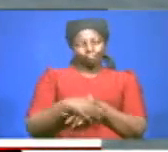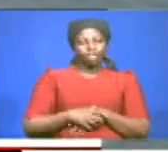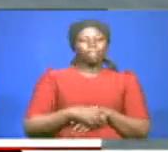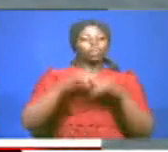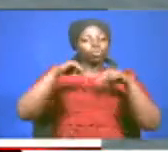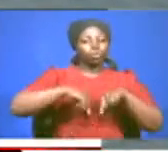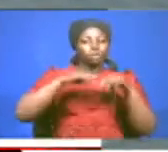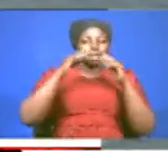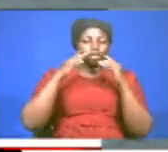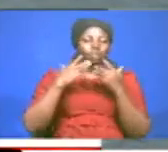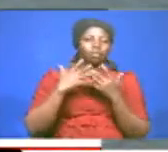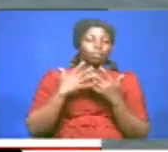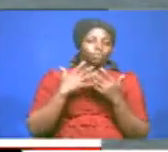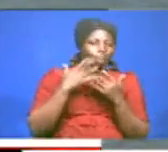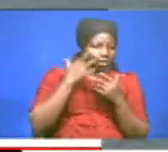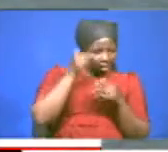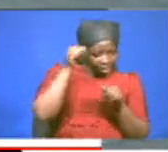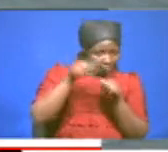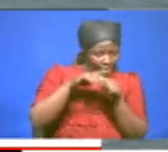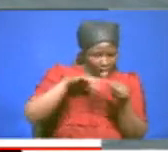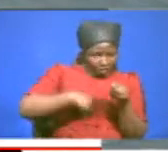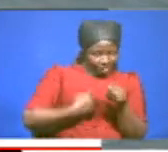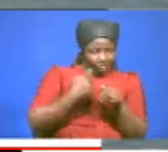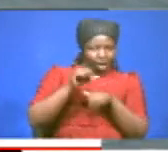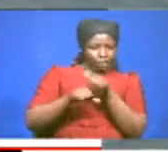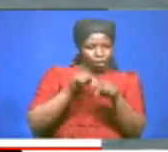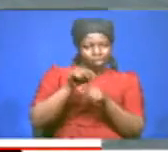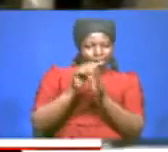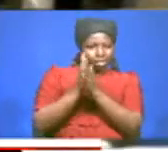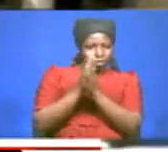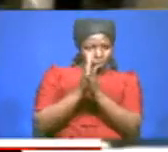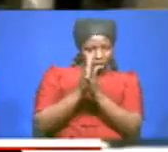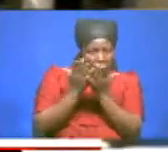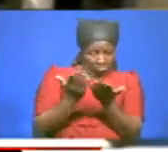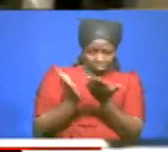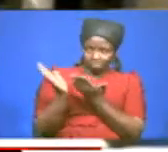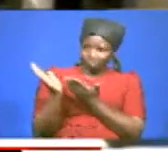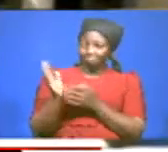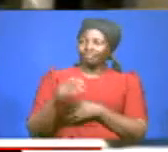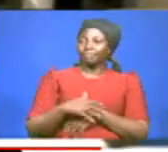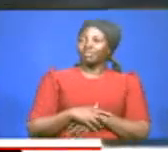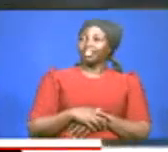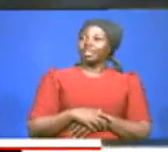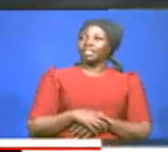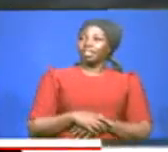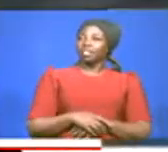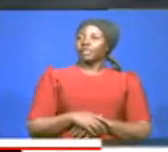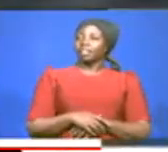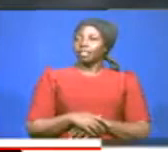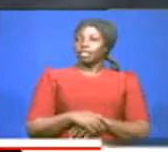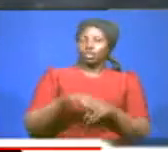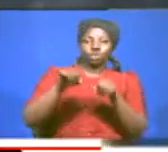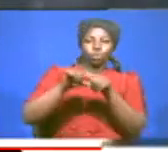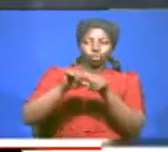take a trip down memory lane and bring you some of those stories, shall we? Let's kick things off with the shoemakers